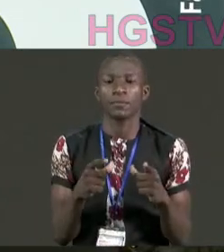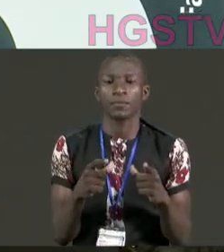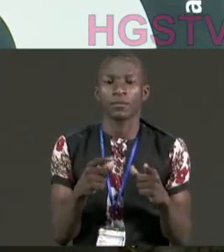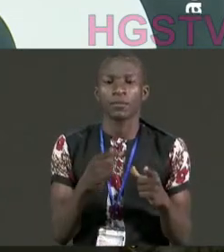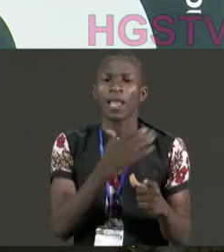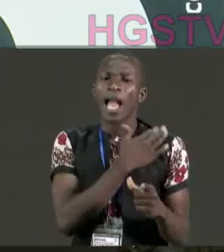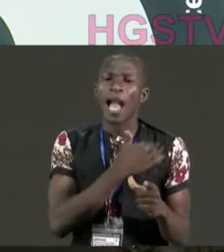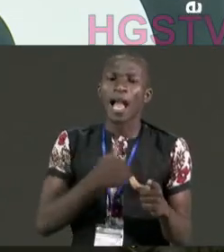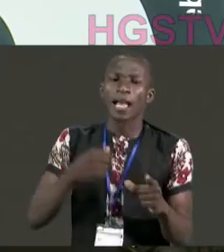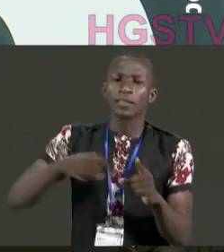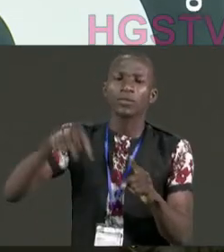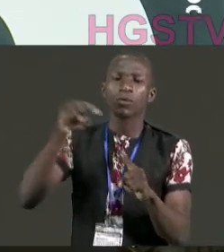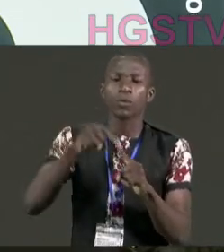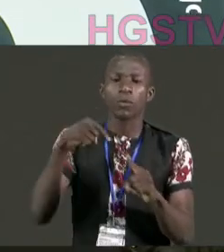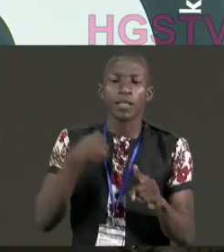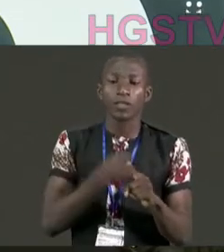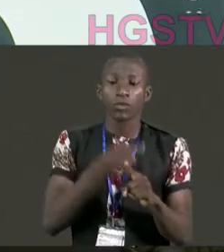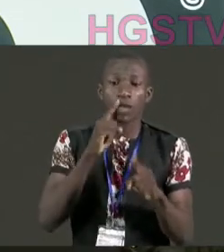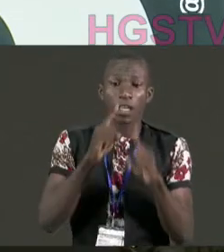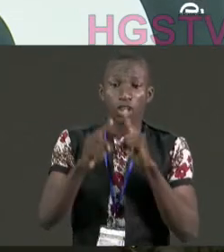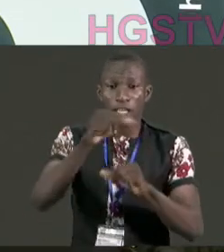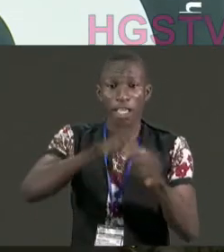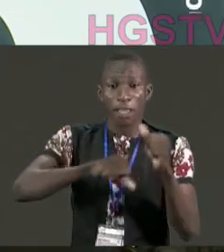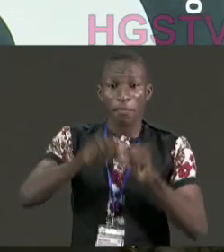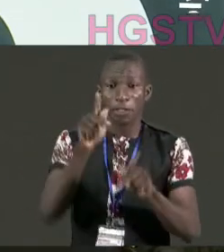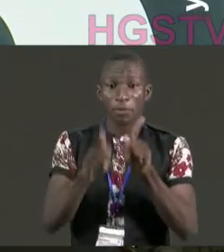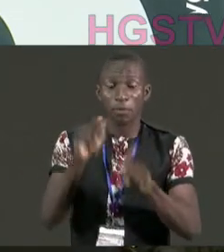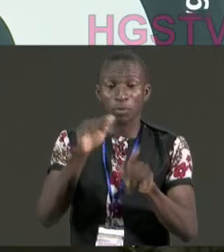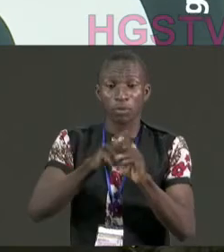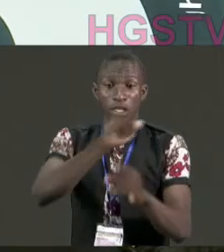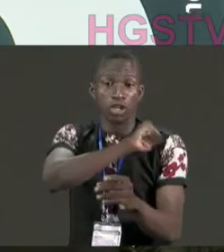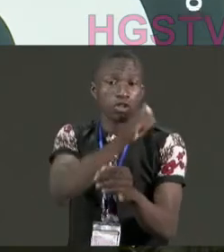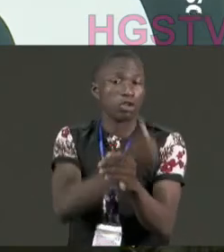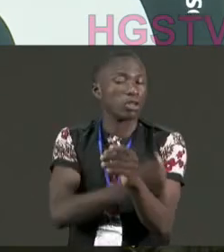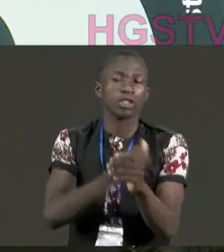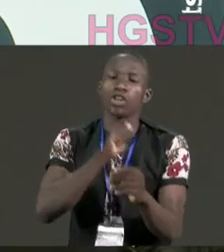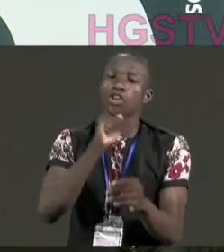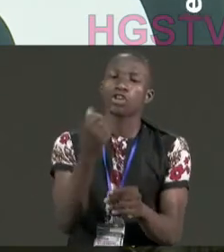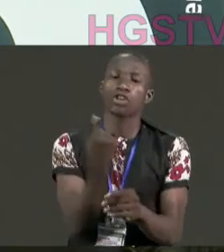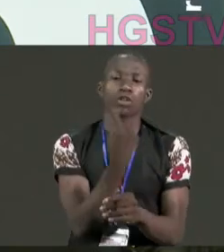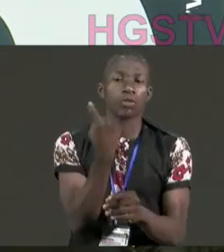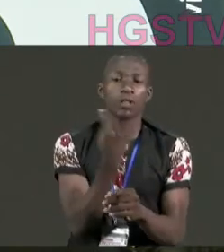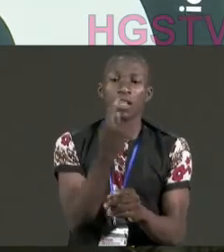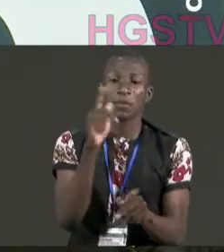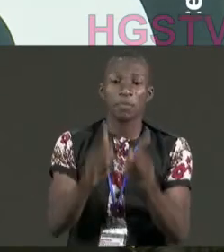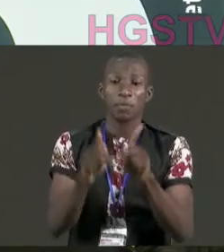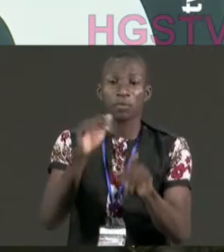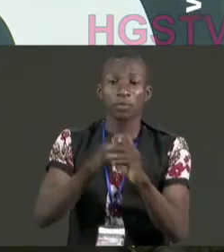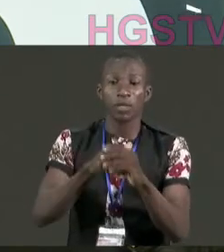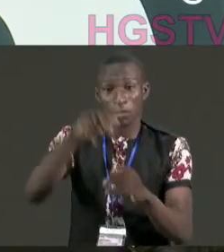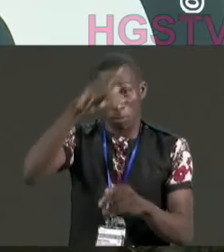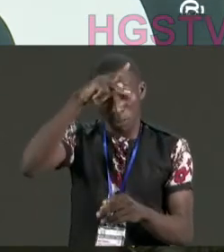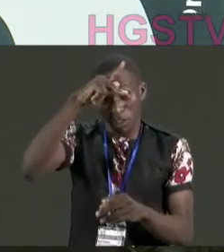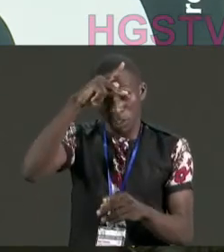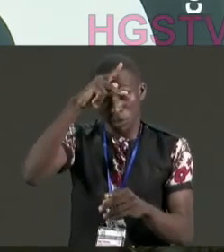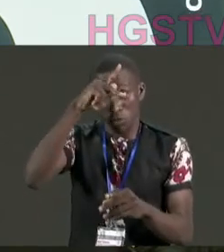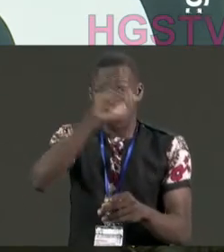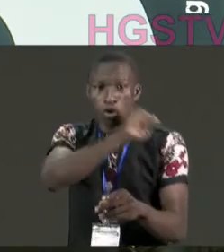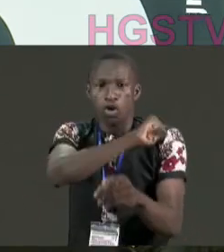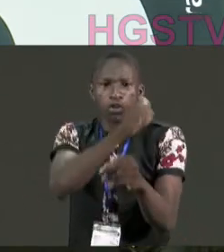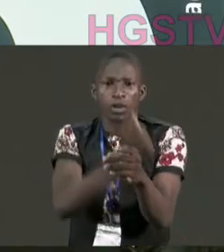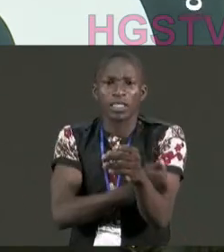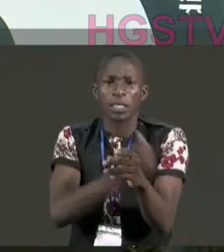And when we are talking about those in authority, we are not just talking about those who are in political authority. Pray for